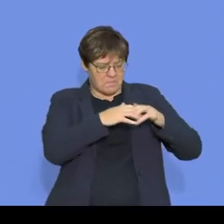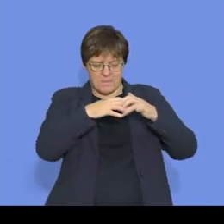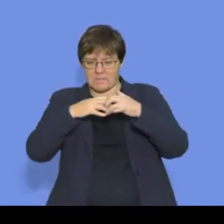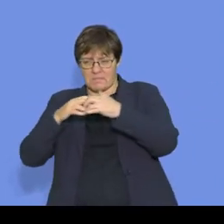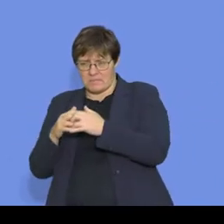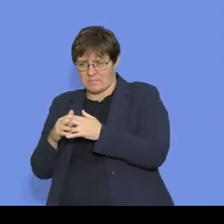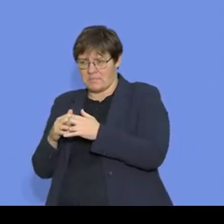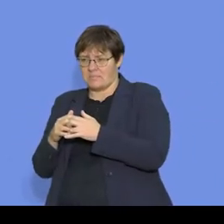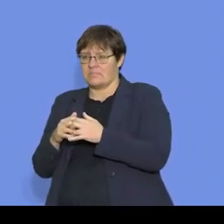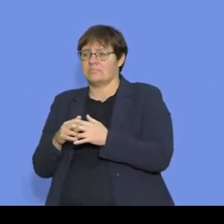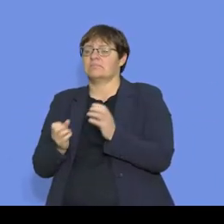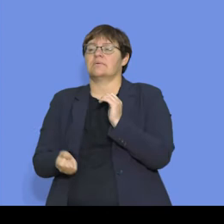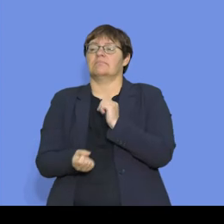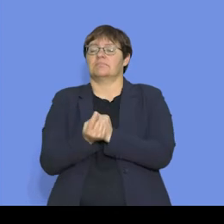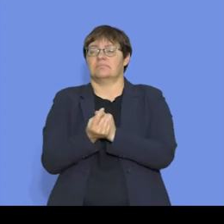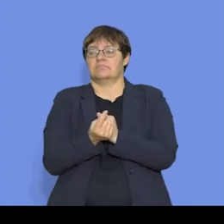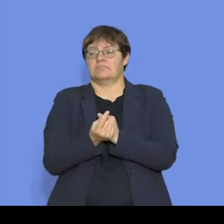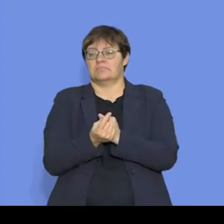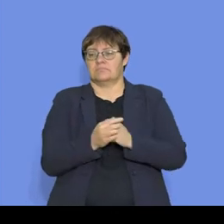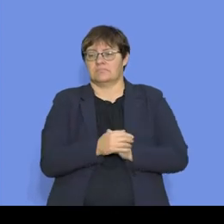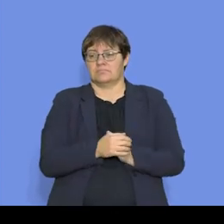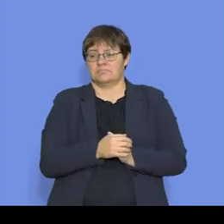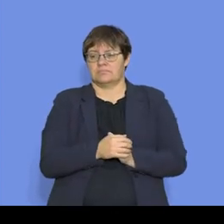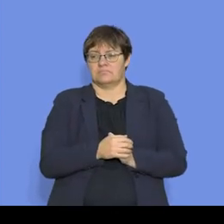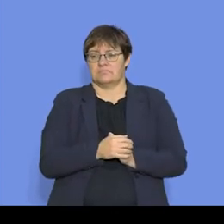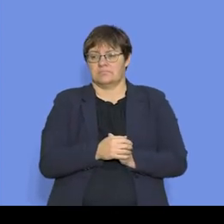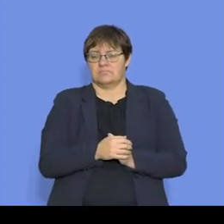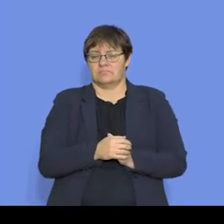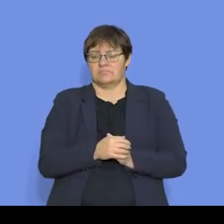animals arose, and then we had